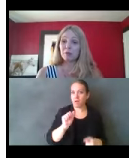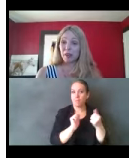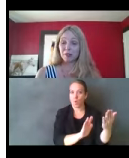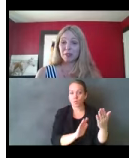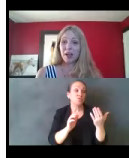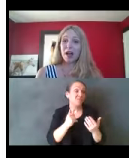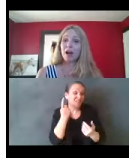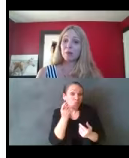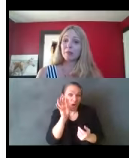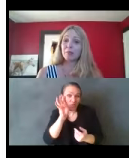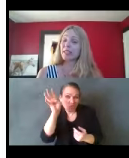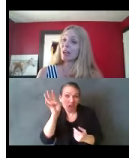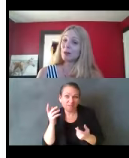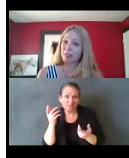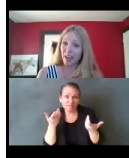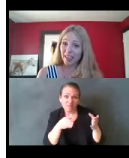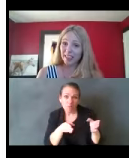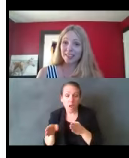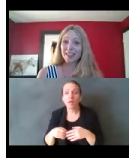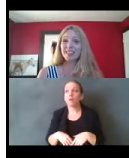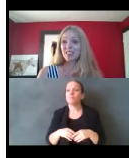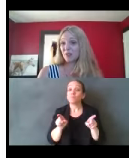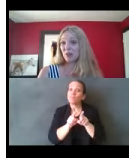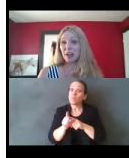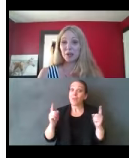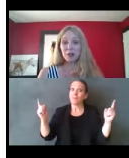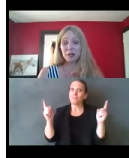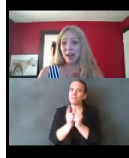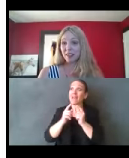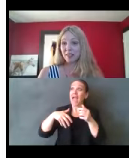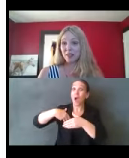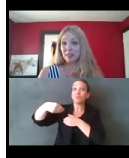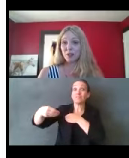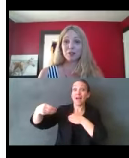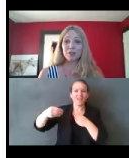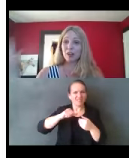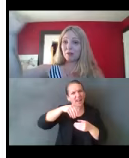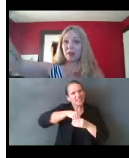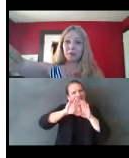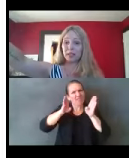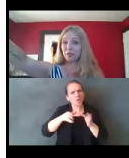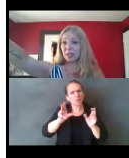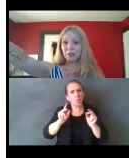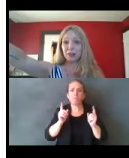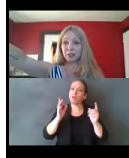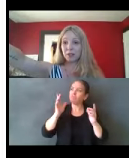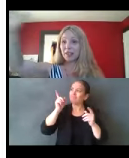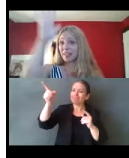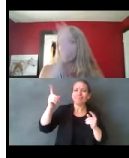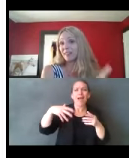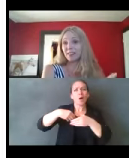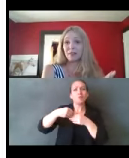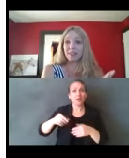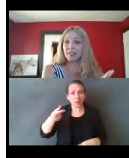people have found. Meeting outside and staying 6 feet away and wearing masks. There's a lot of downtown Grass